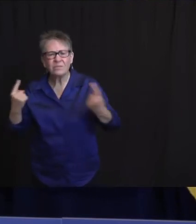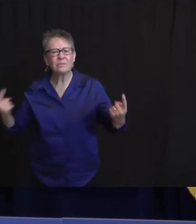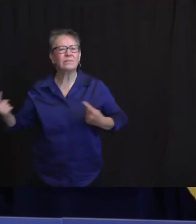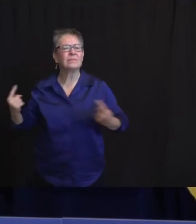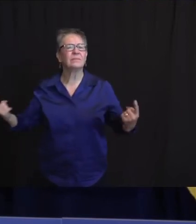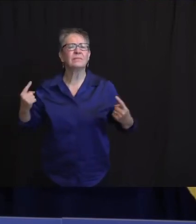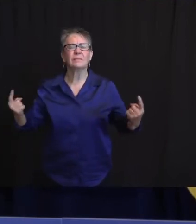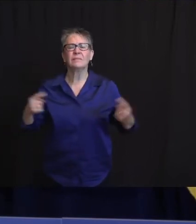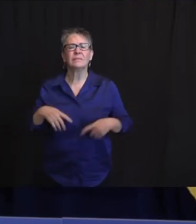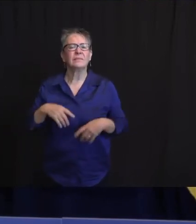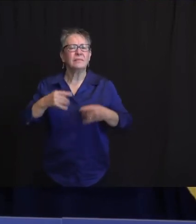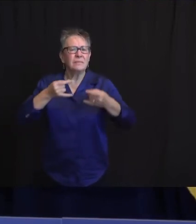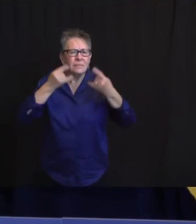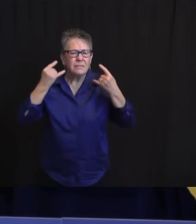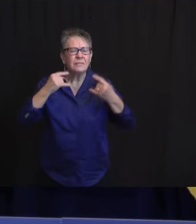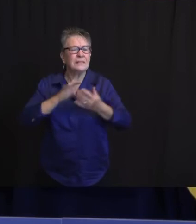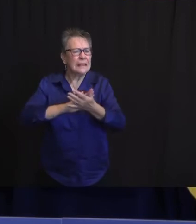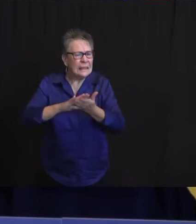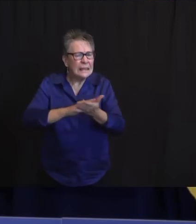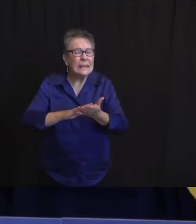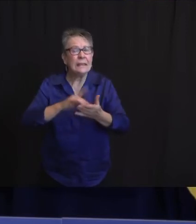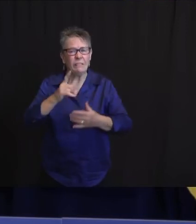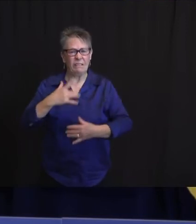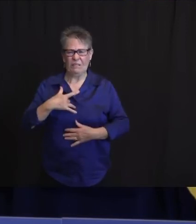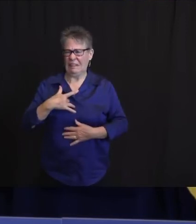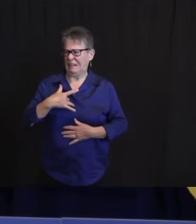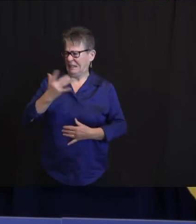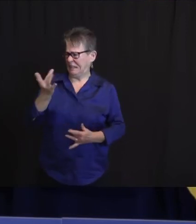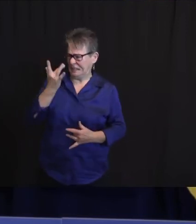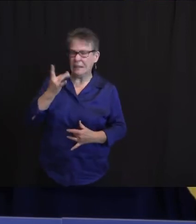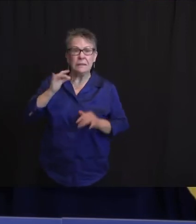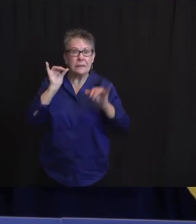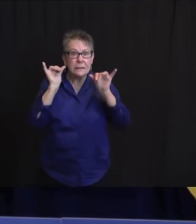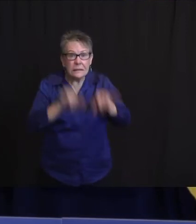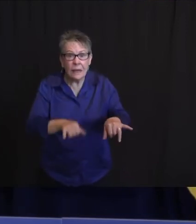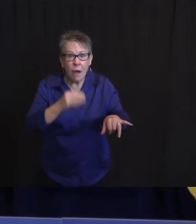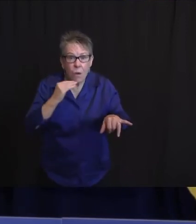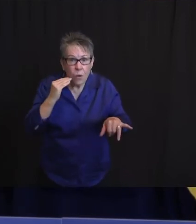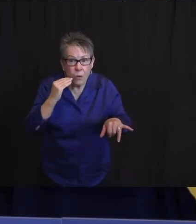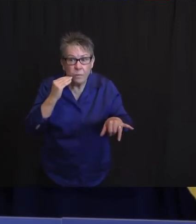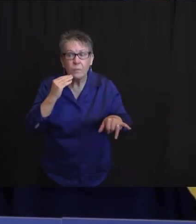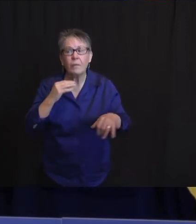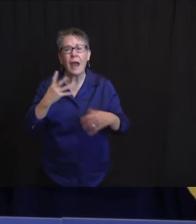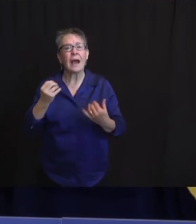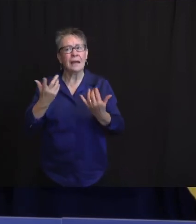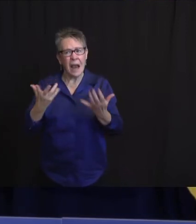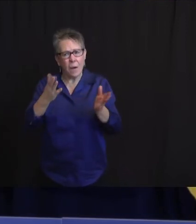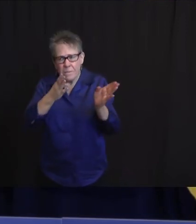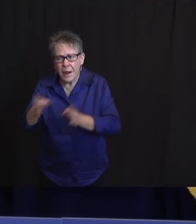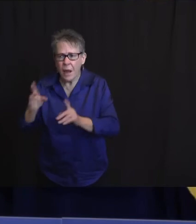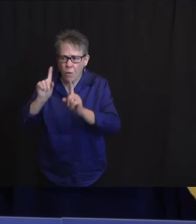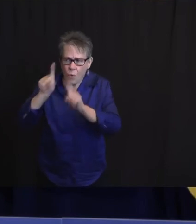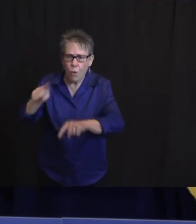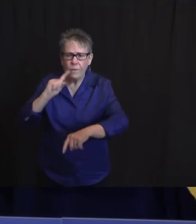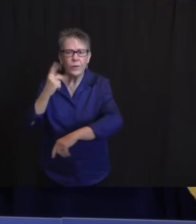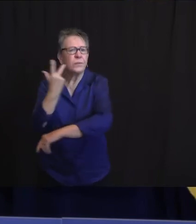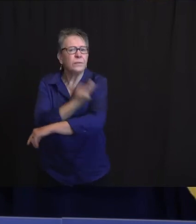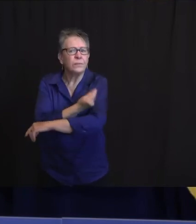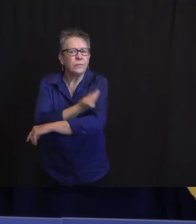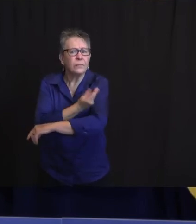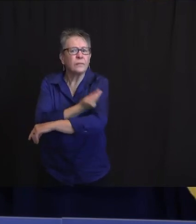your provider, get tested. Together we can do this, as the vaccine gives us hope for a future better